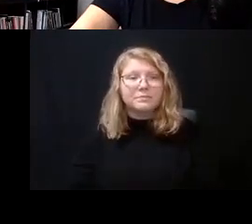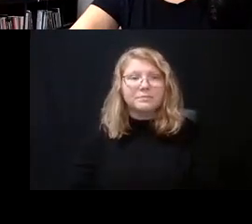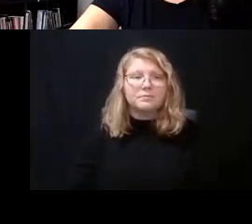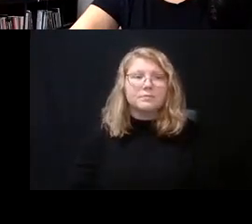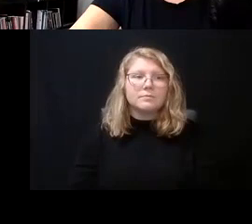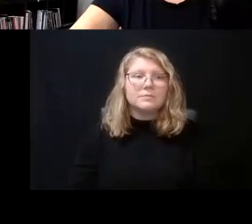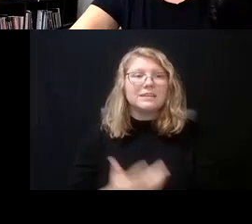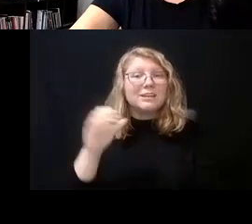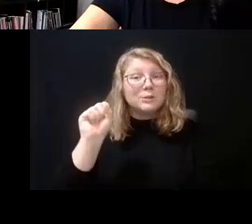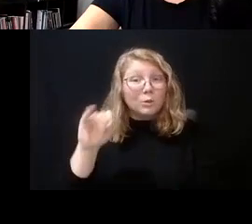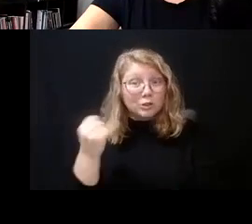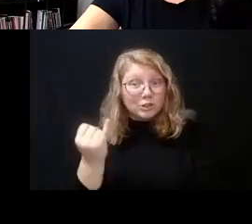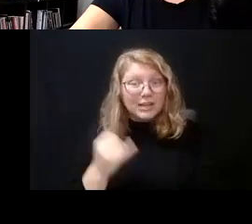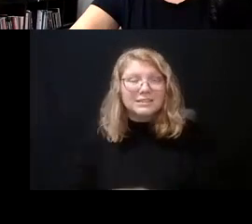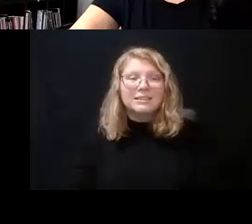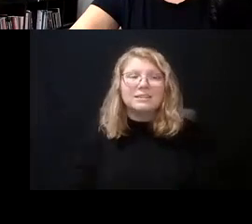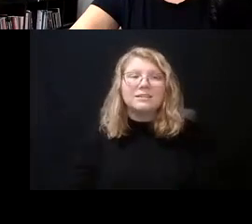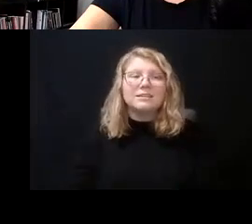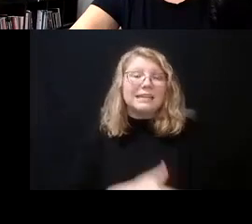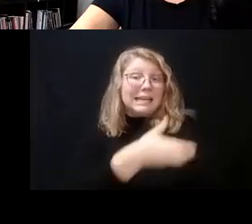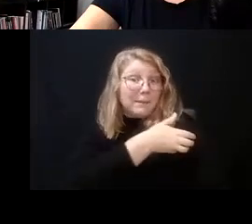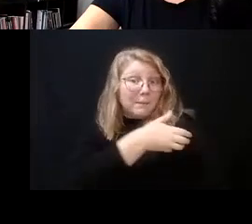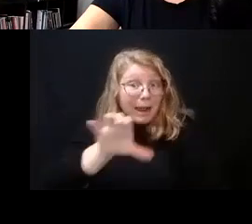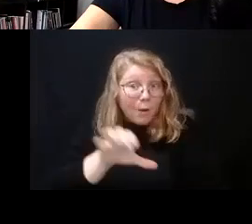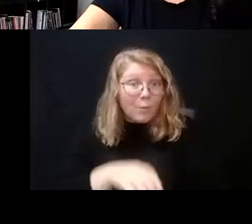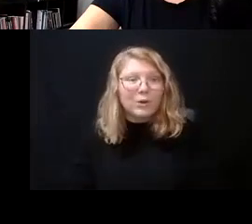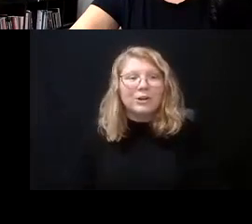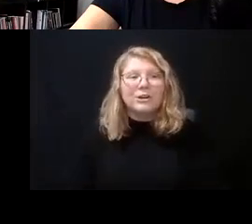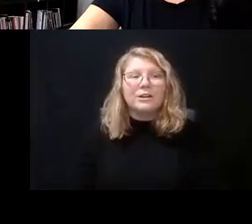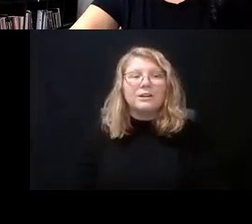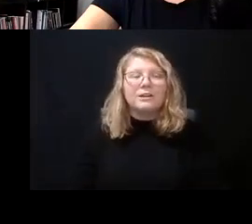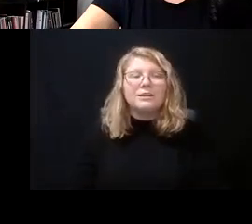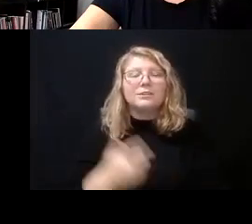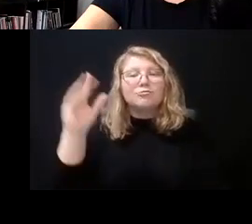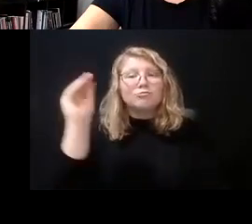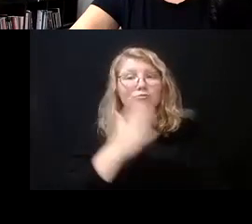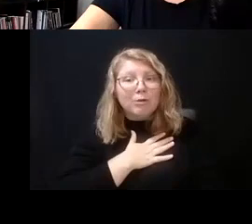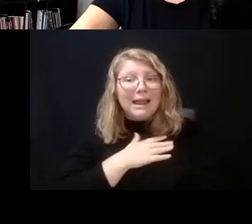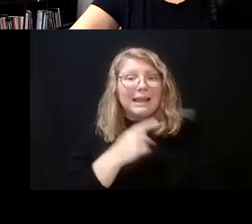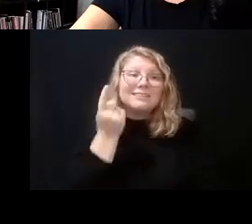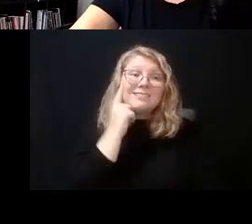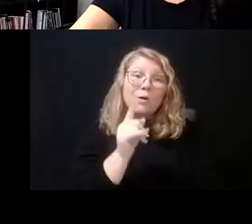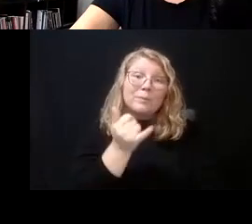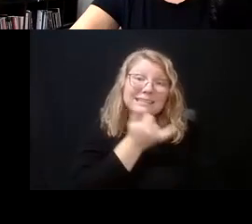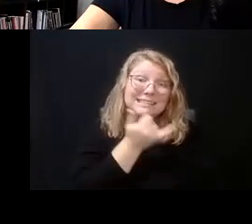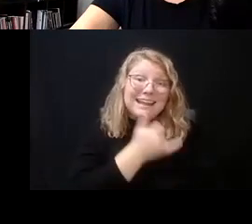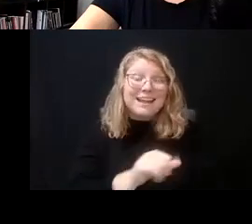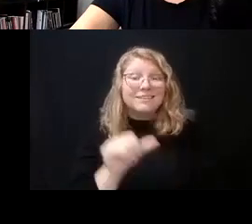Social justice, empowerment, grace for mistakes and imperfection. It's great.